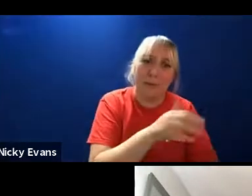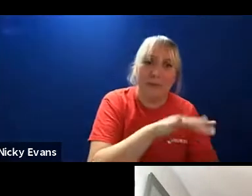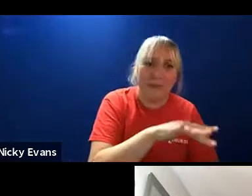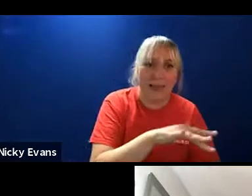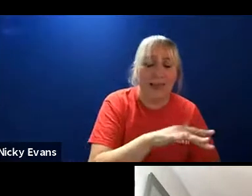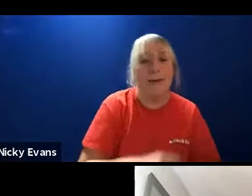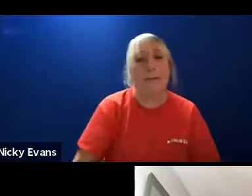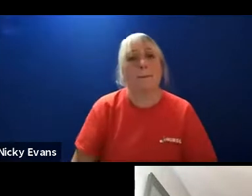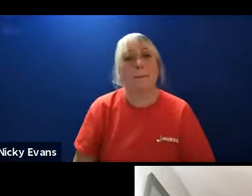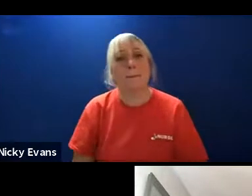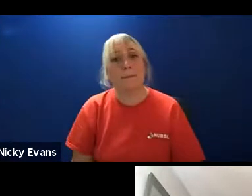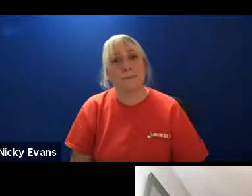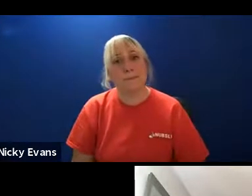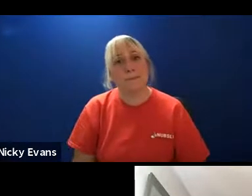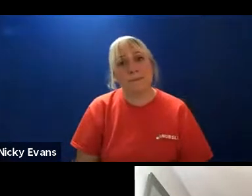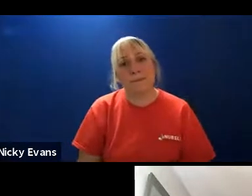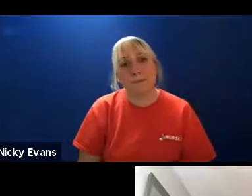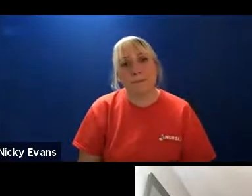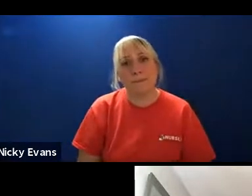schools too.